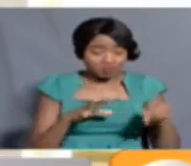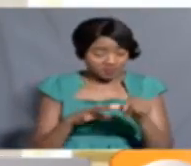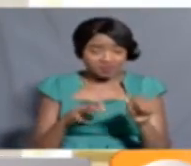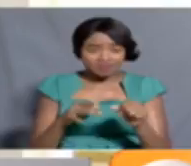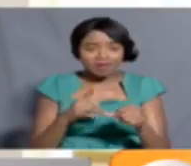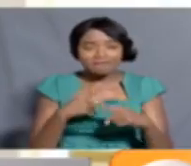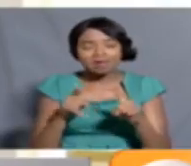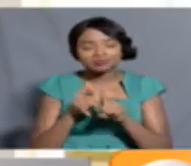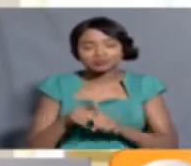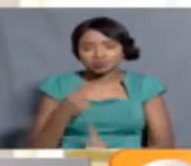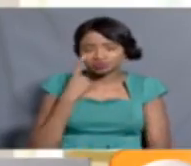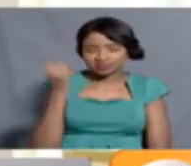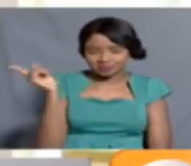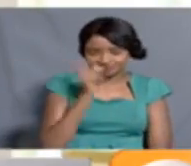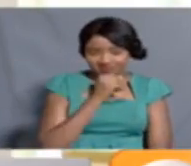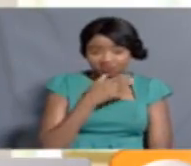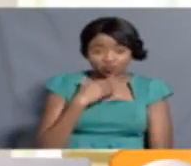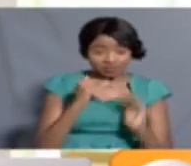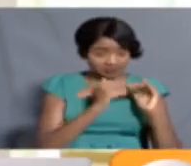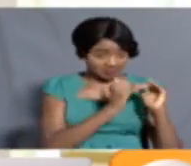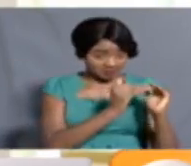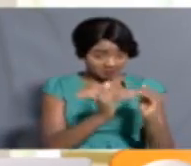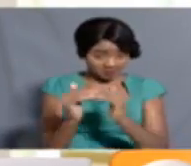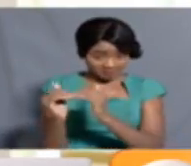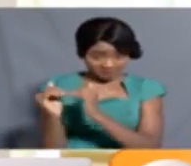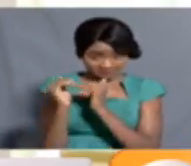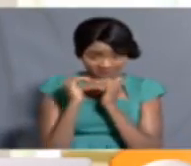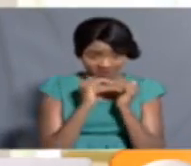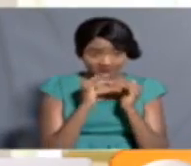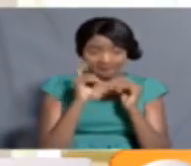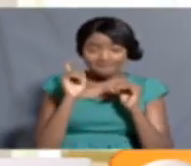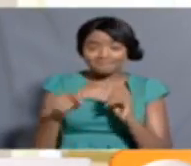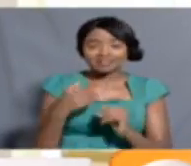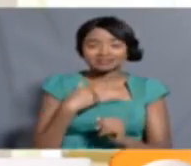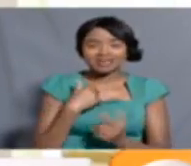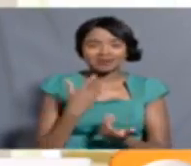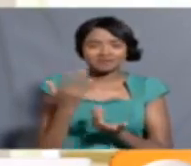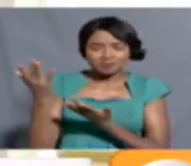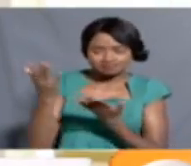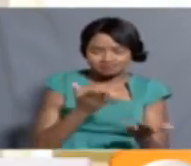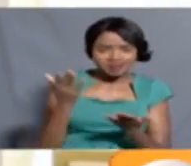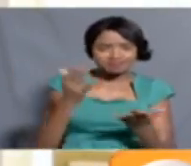we've seen also, to be fair, a lot of efforts to bring new people into the tax bracket.